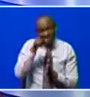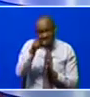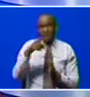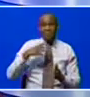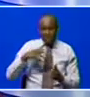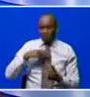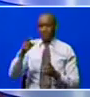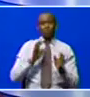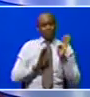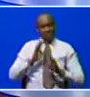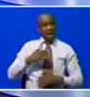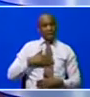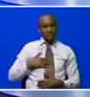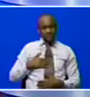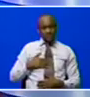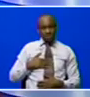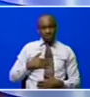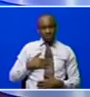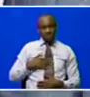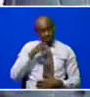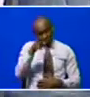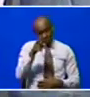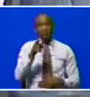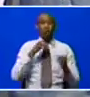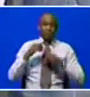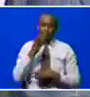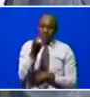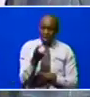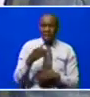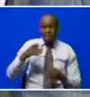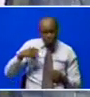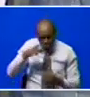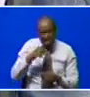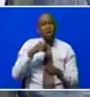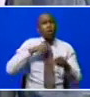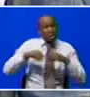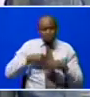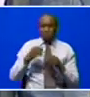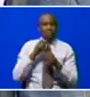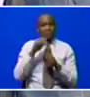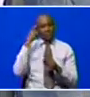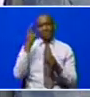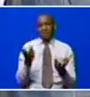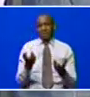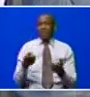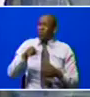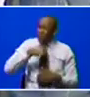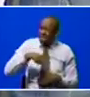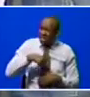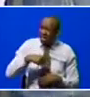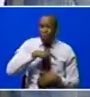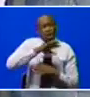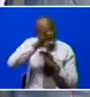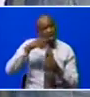morality question or a vice. Mm. It is just something that we do. So I think we all